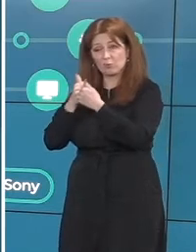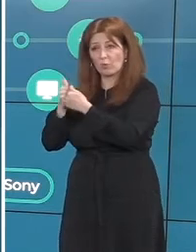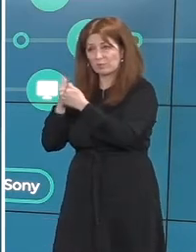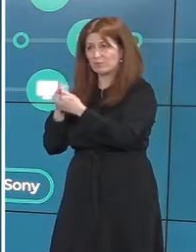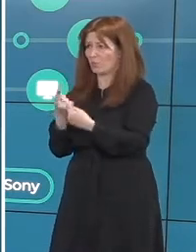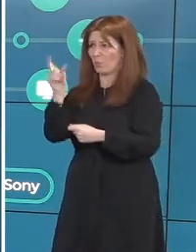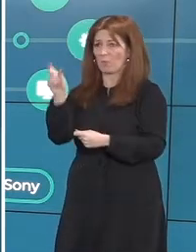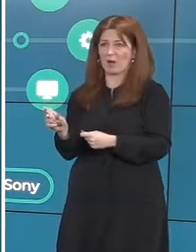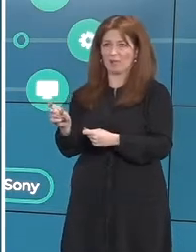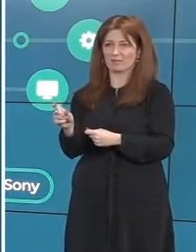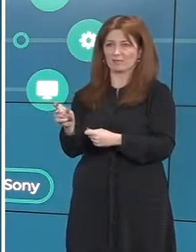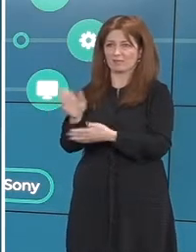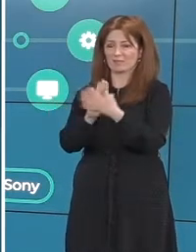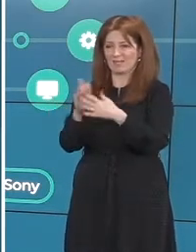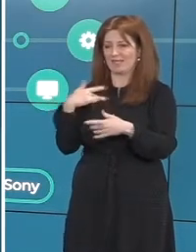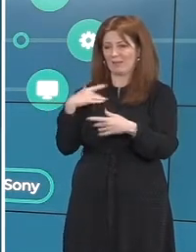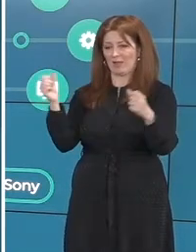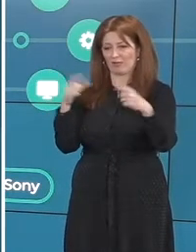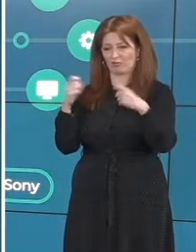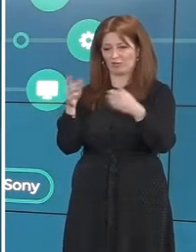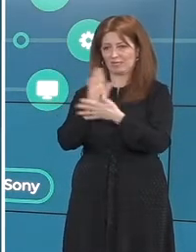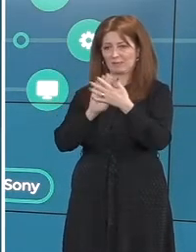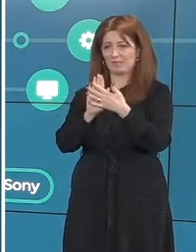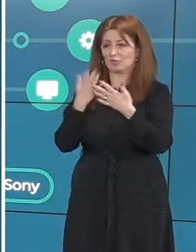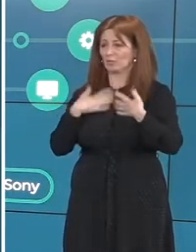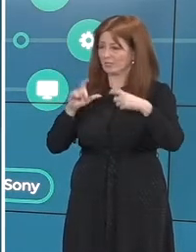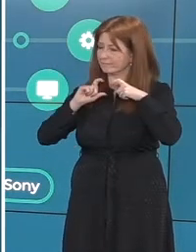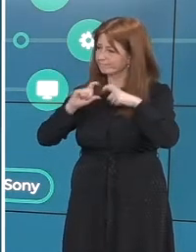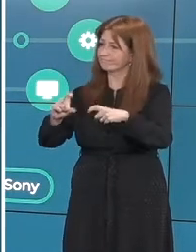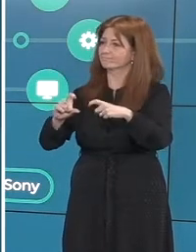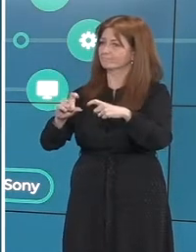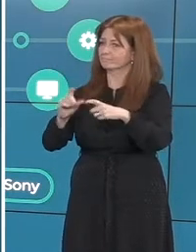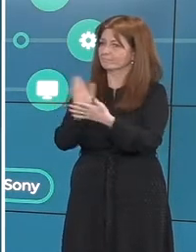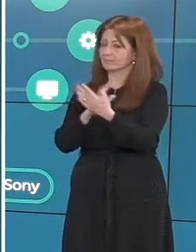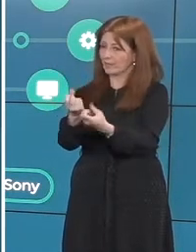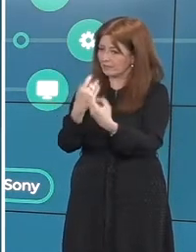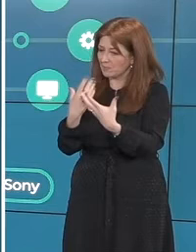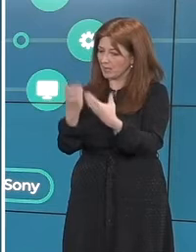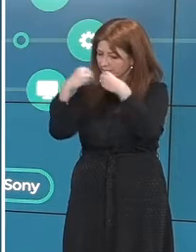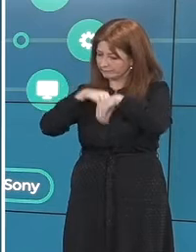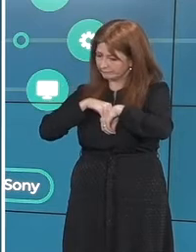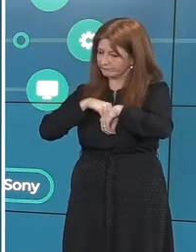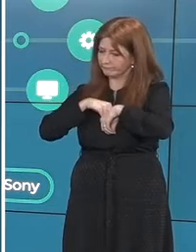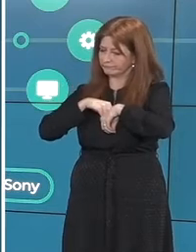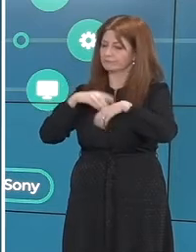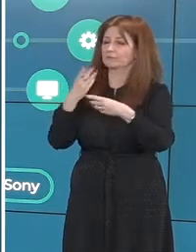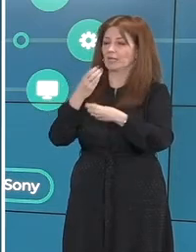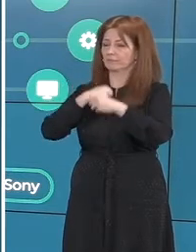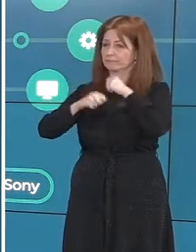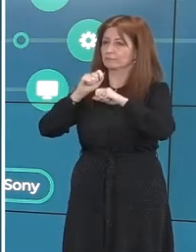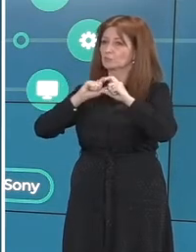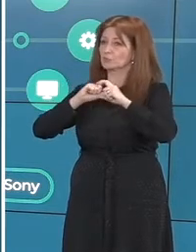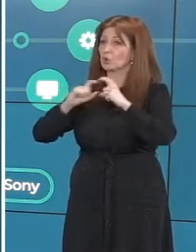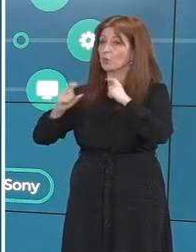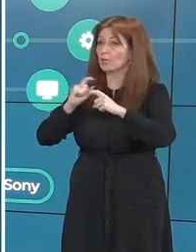one person who now has that email address. You have to commit to actually taking in that feedback, communicating with your customers, and